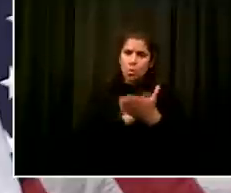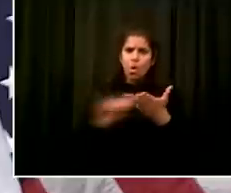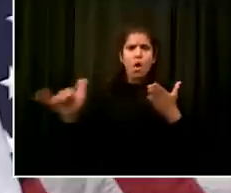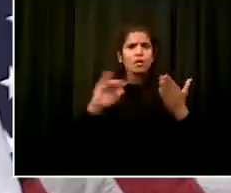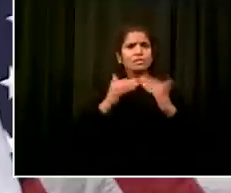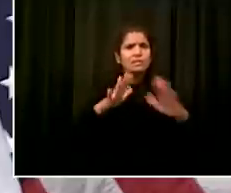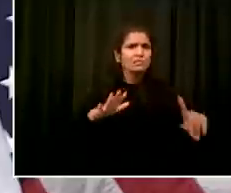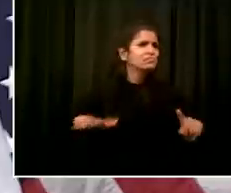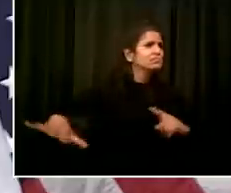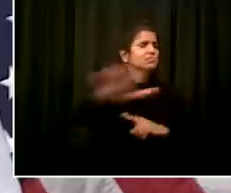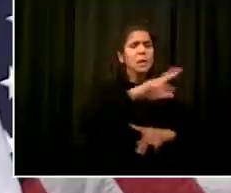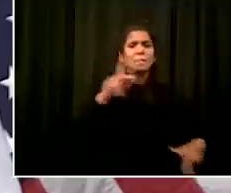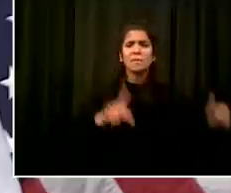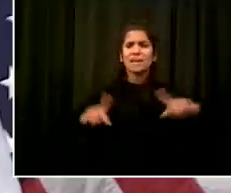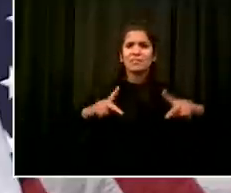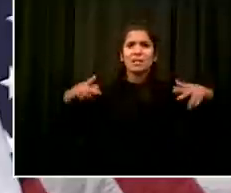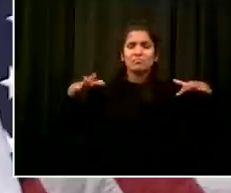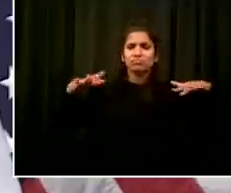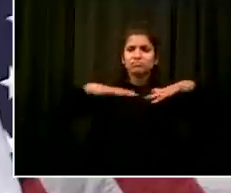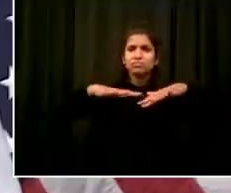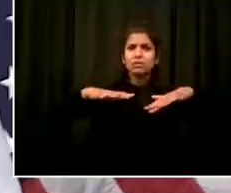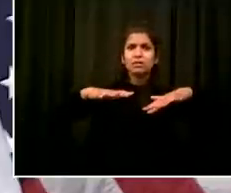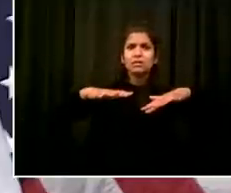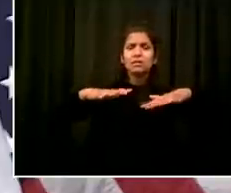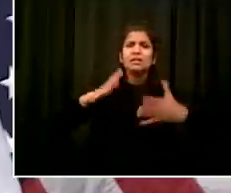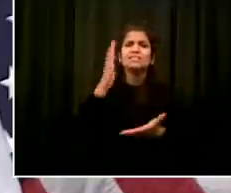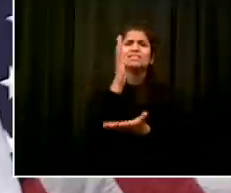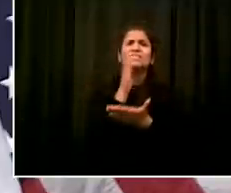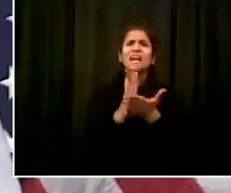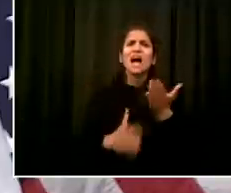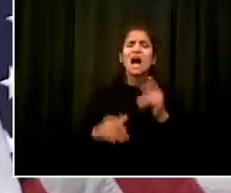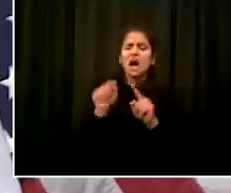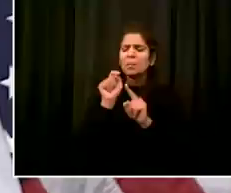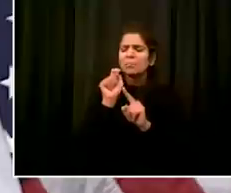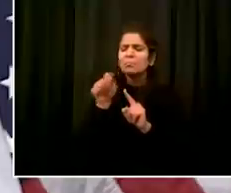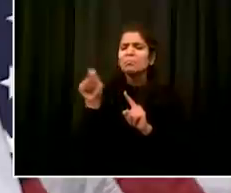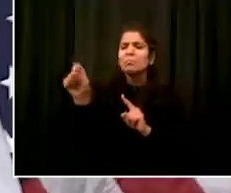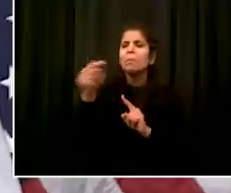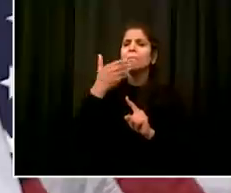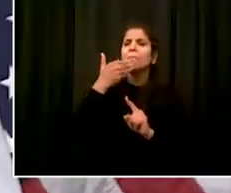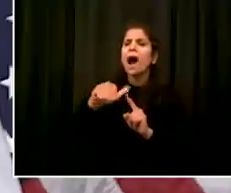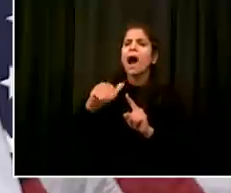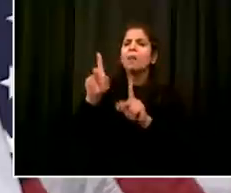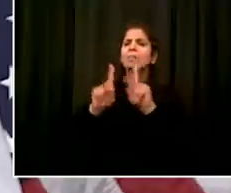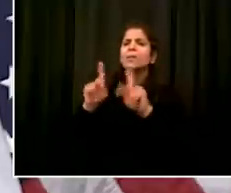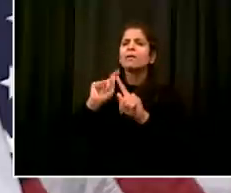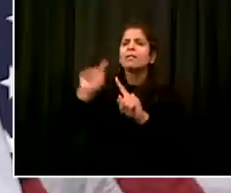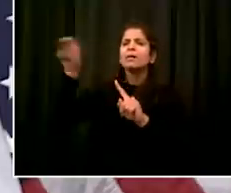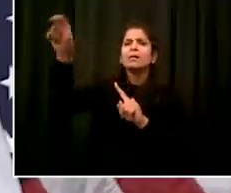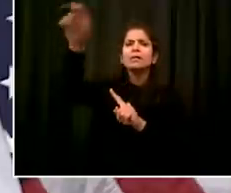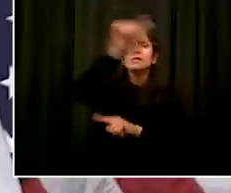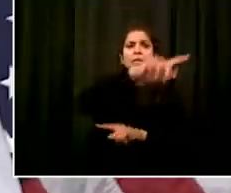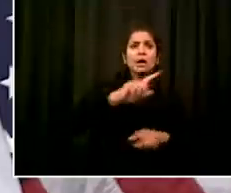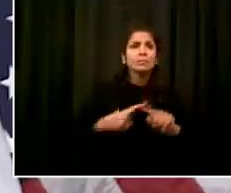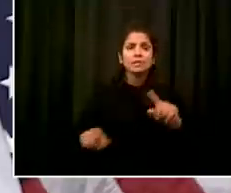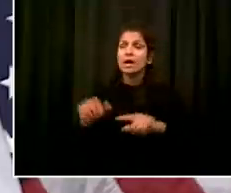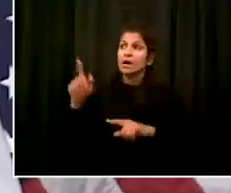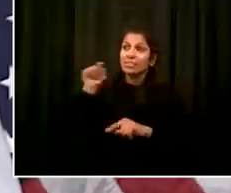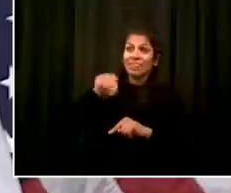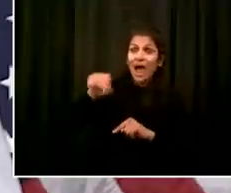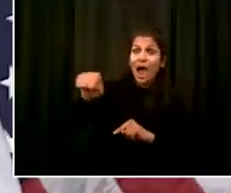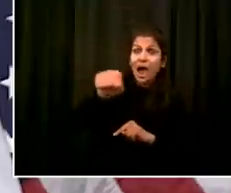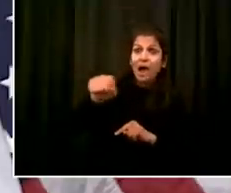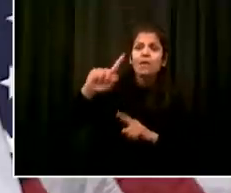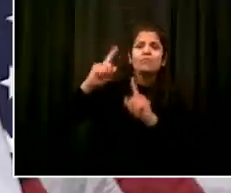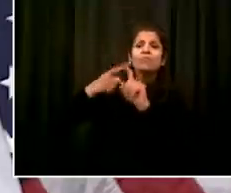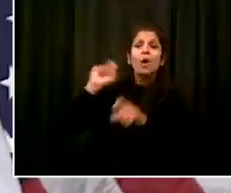city trying to pursue an agenda that includes violence. That's unacceptable. There are some people in this city pursuing a violence